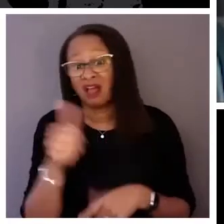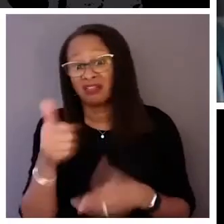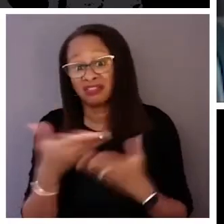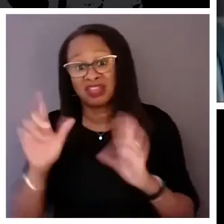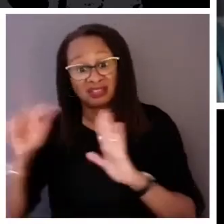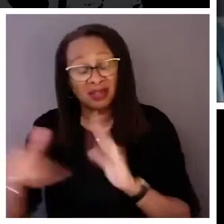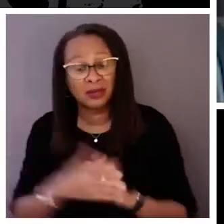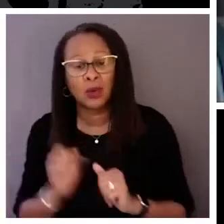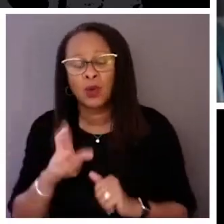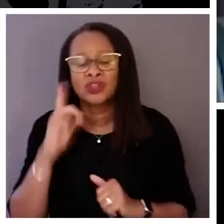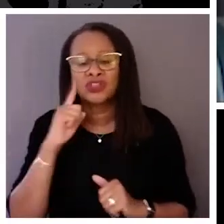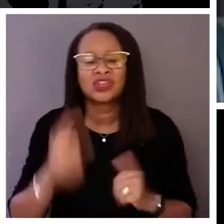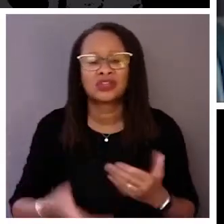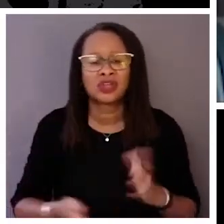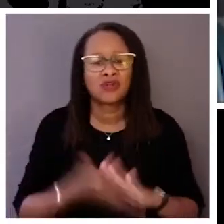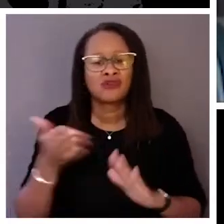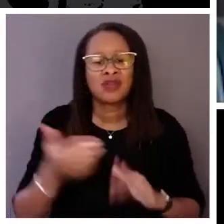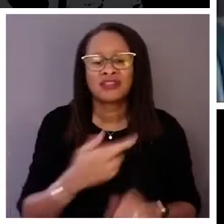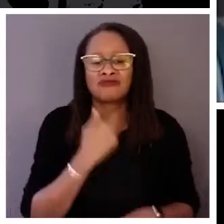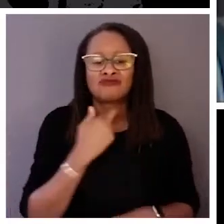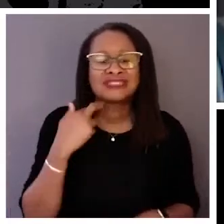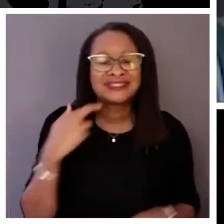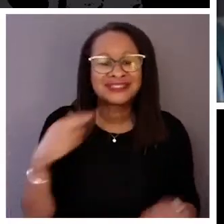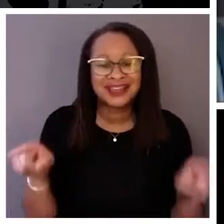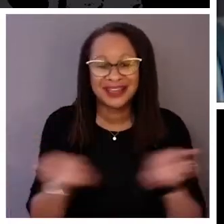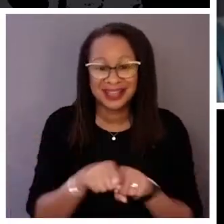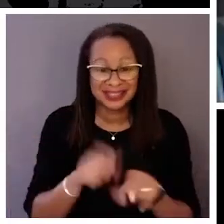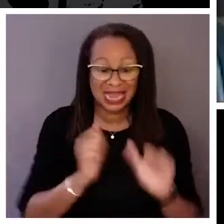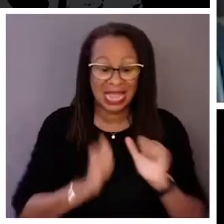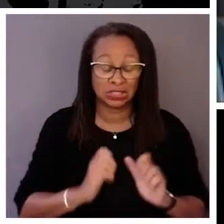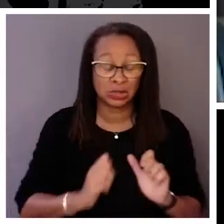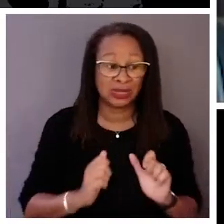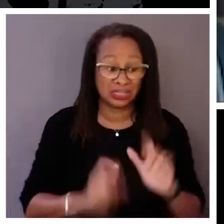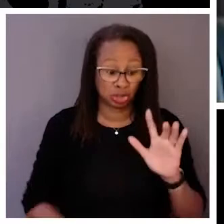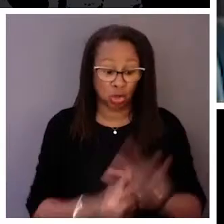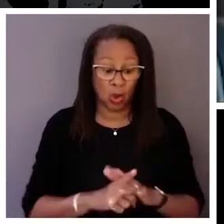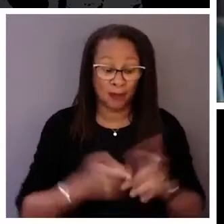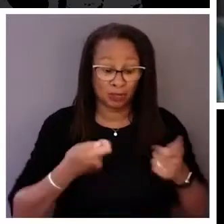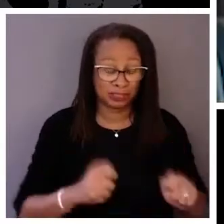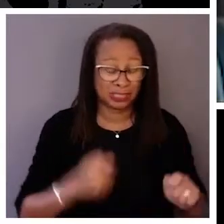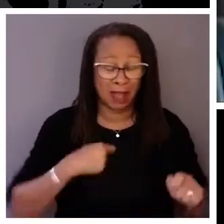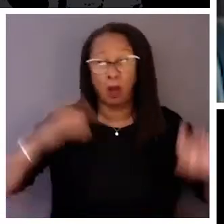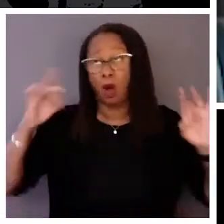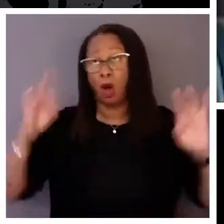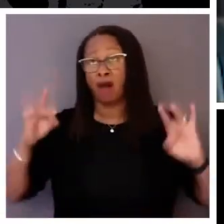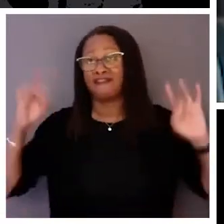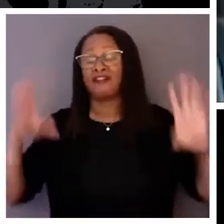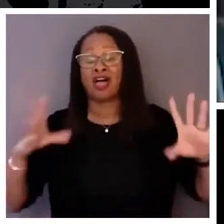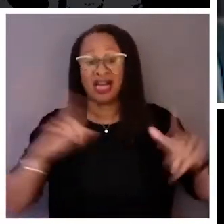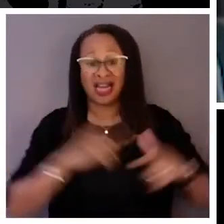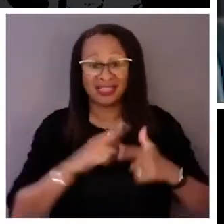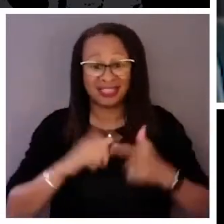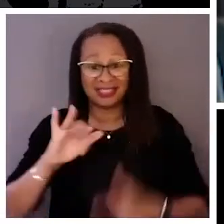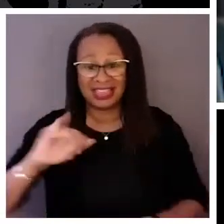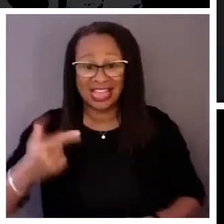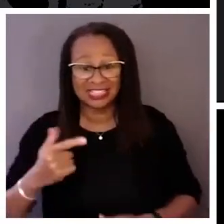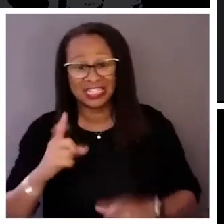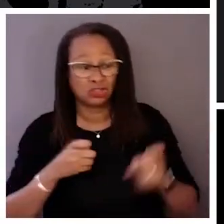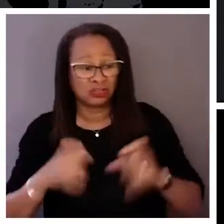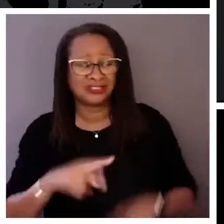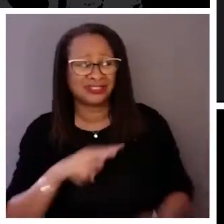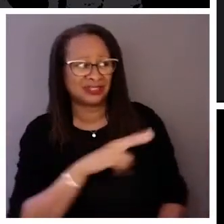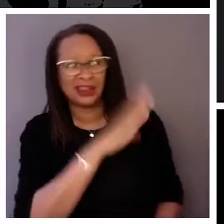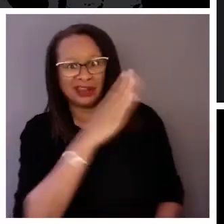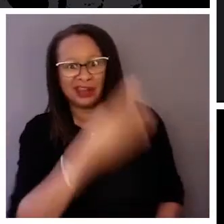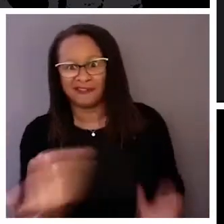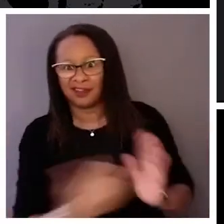future. Or do you run the risk as an actor of being terrible and then never being seen by that casting director again? I